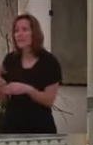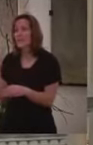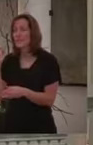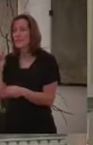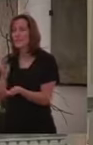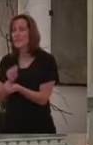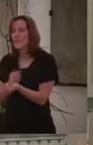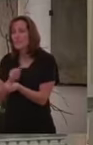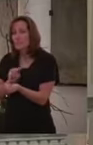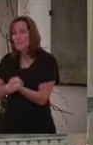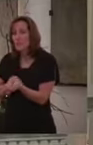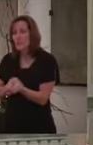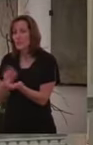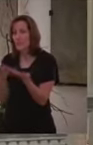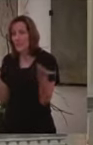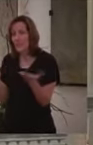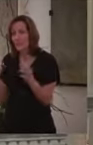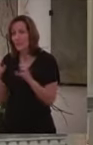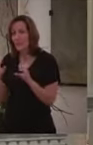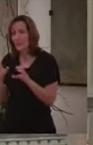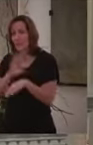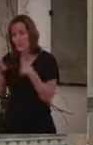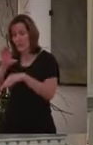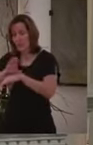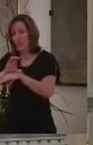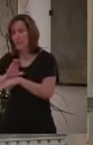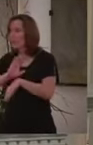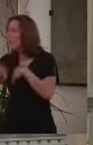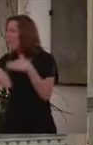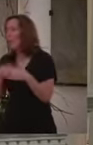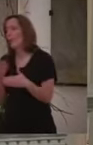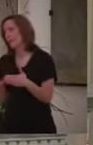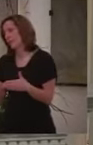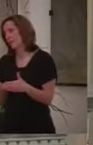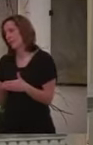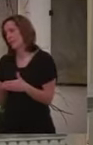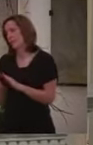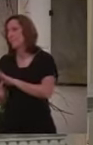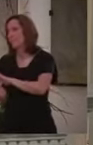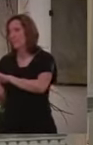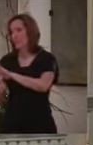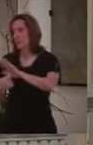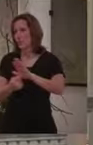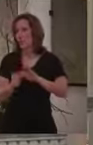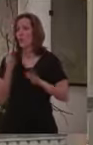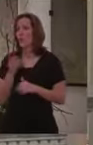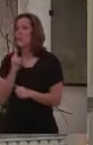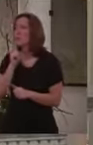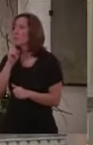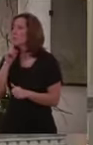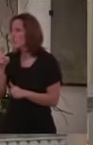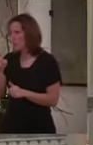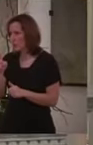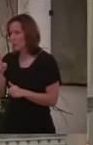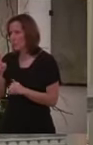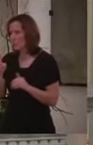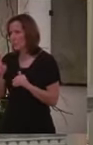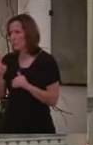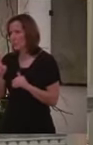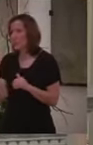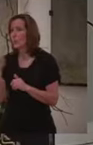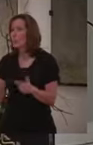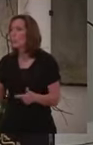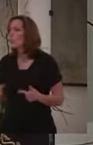and ministries of this congregation, in all things really, to show our true